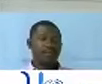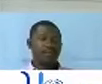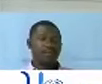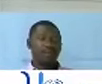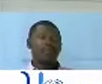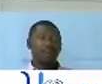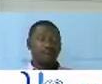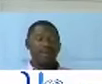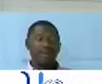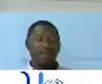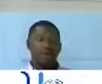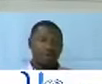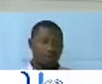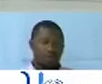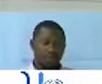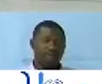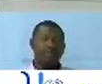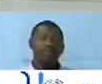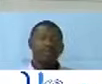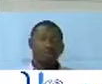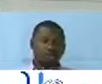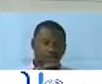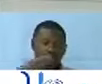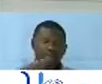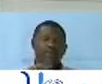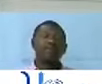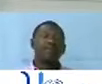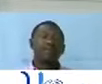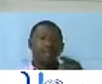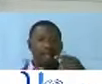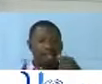copy of the letter where we requested for his resignation.